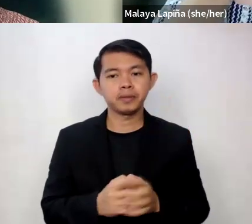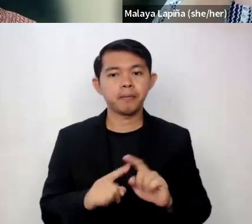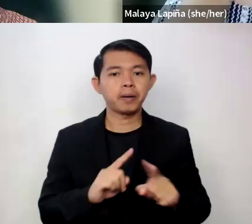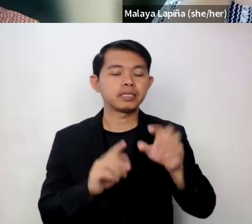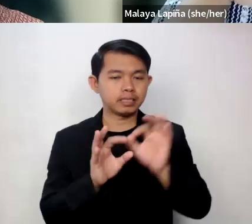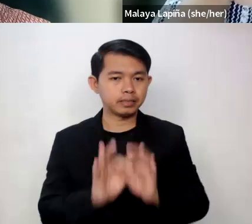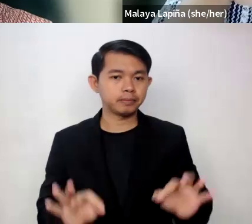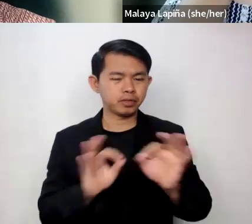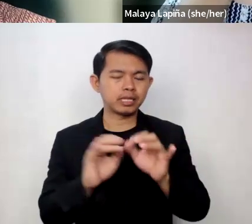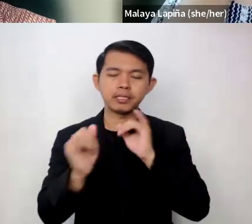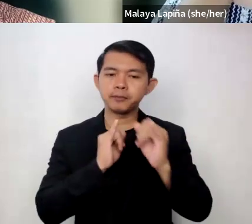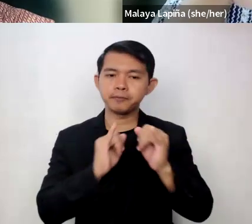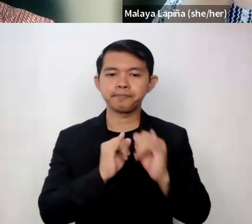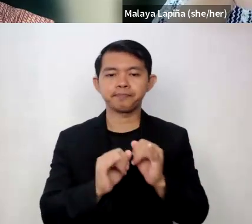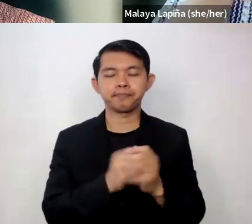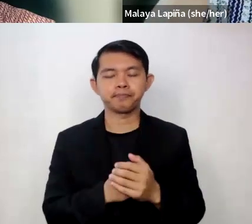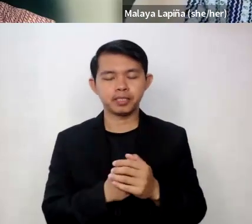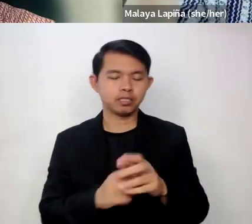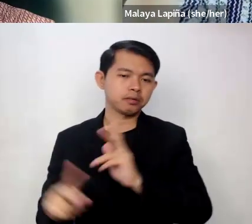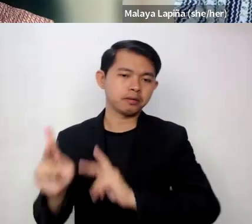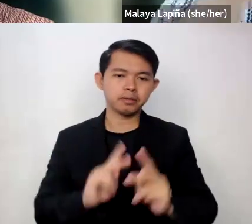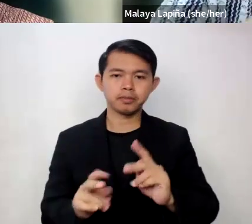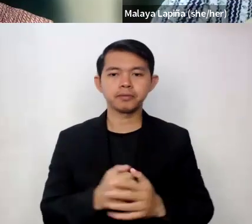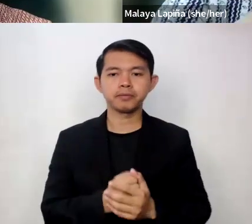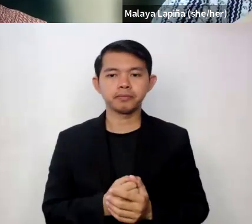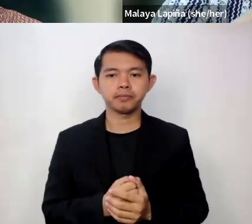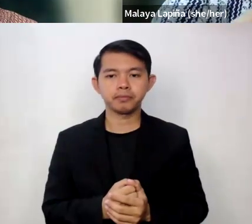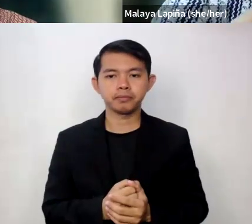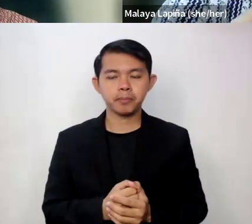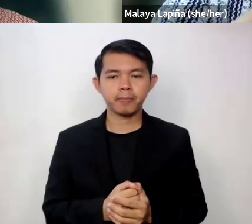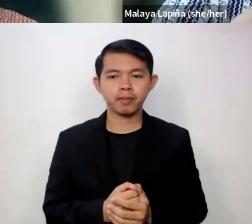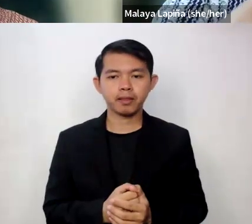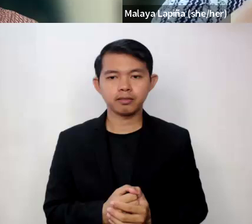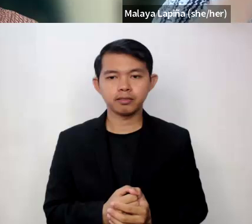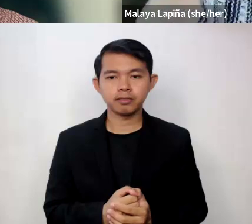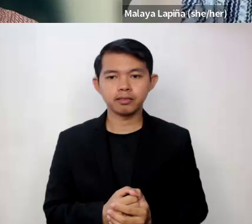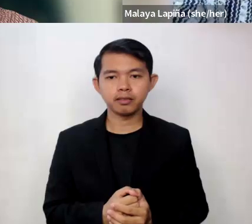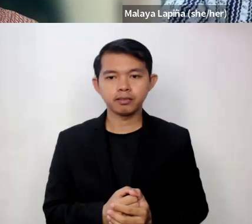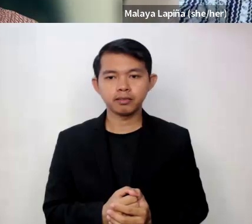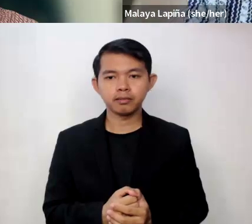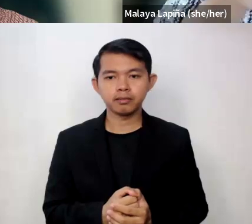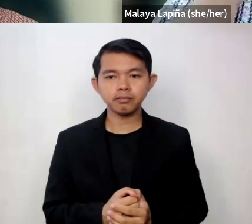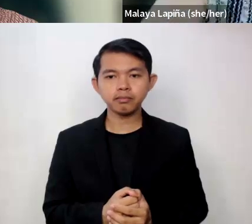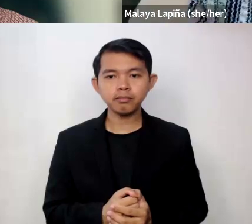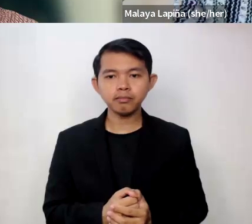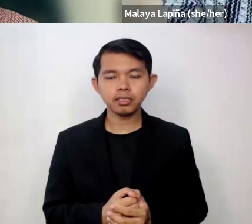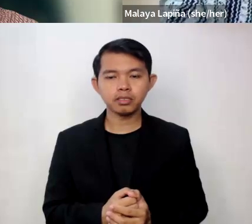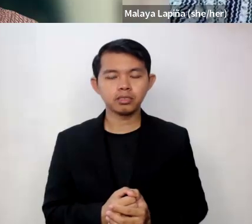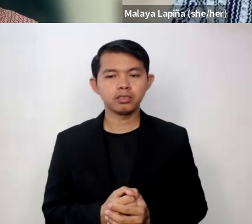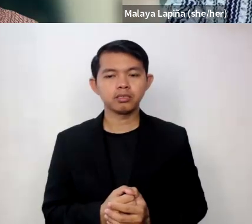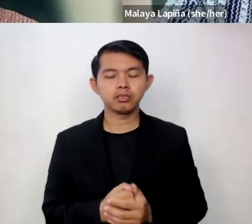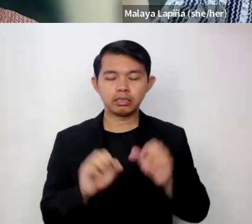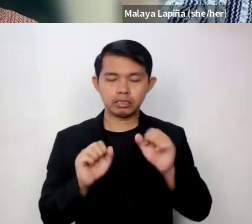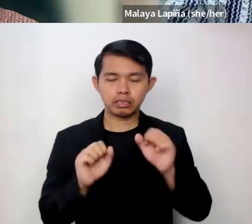No, I think it's not really helpful, no, to fight for the LGBTQ rights, for the